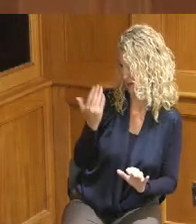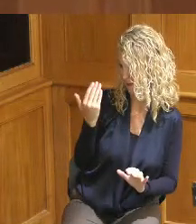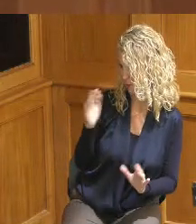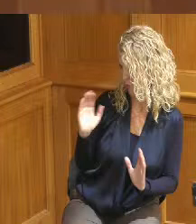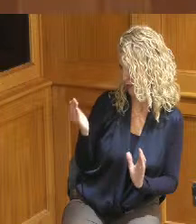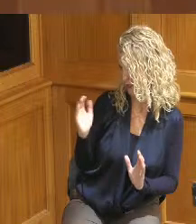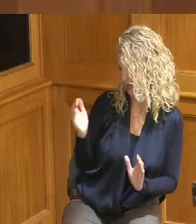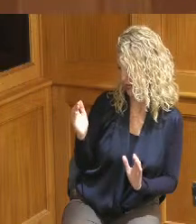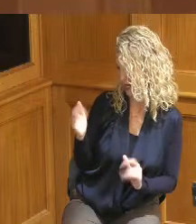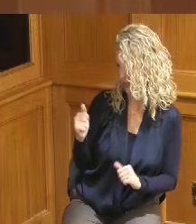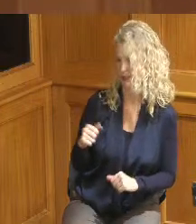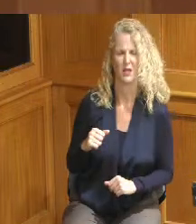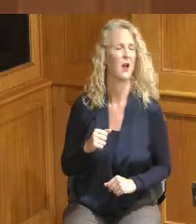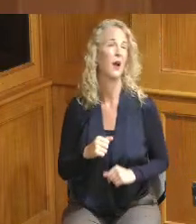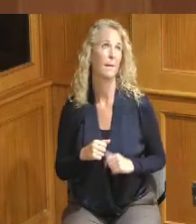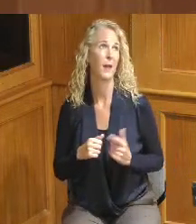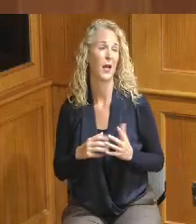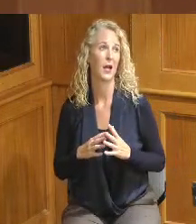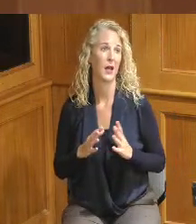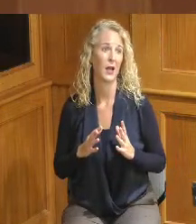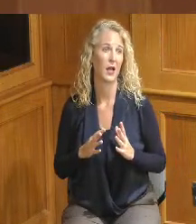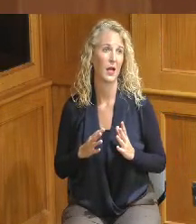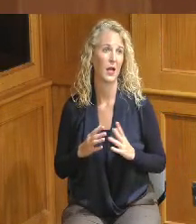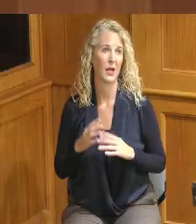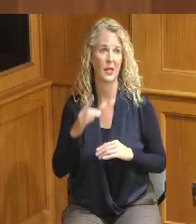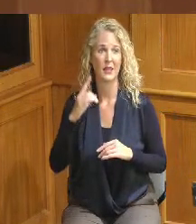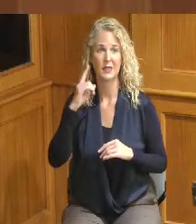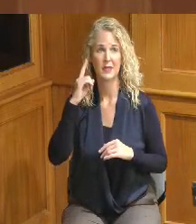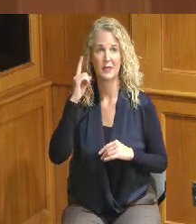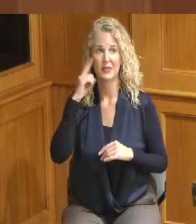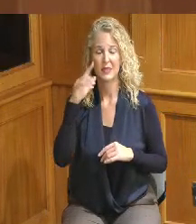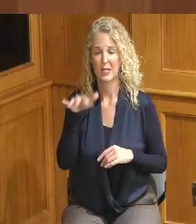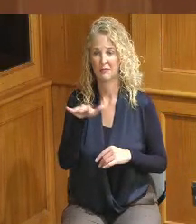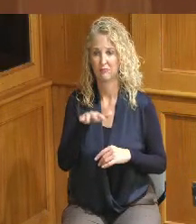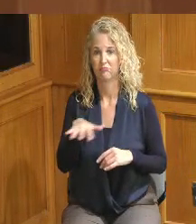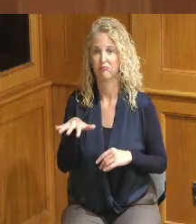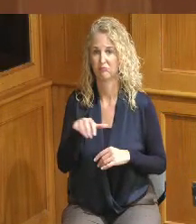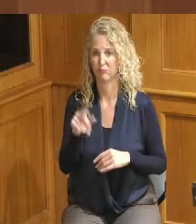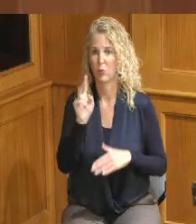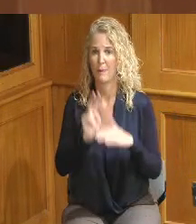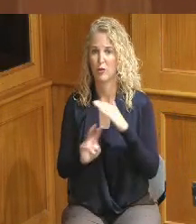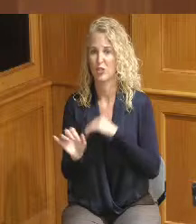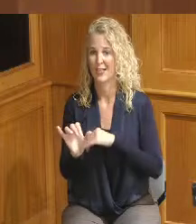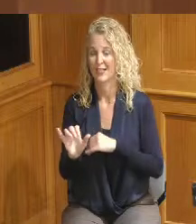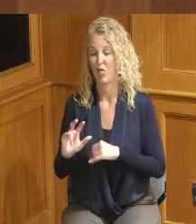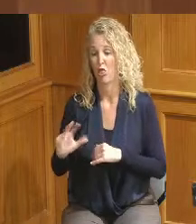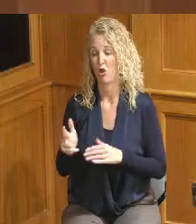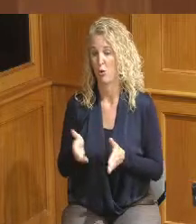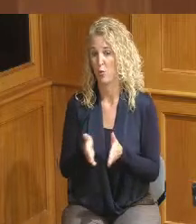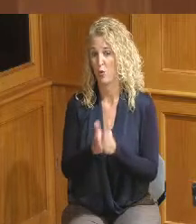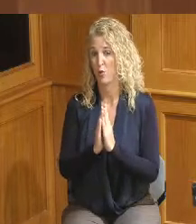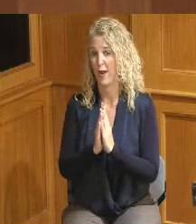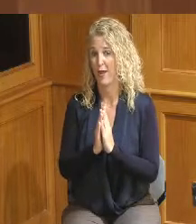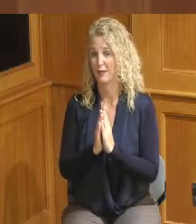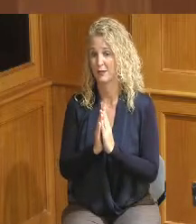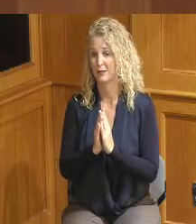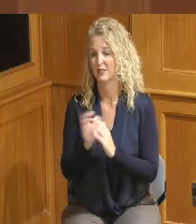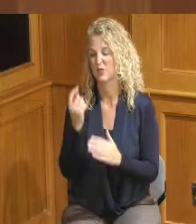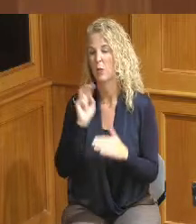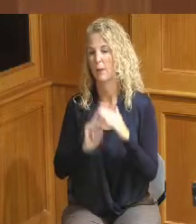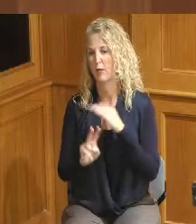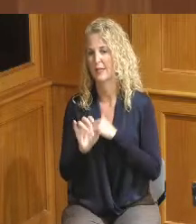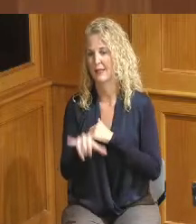before? I believe that is around what we anticipated. This third request would be,